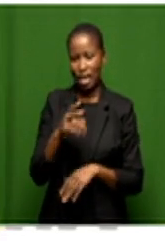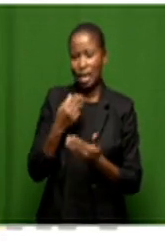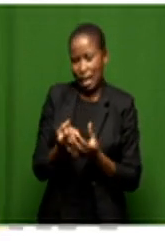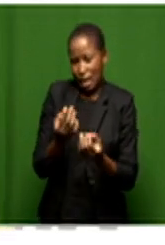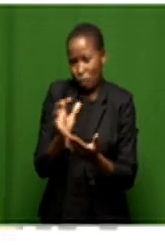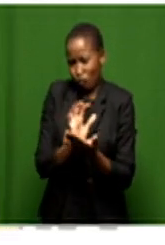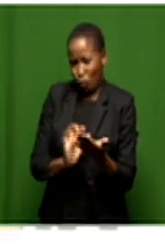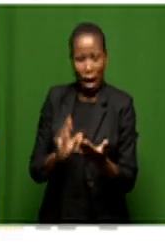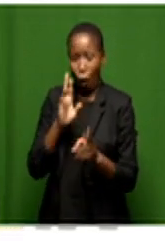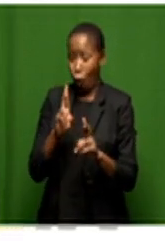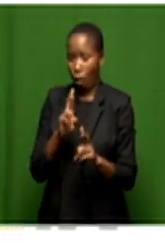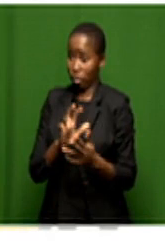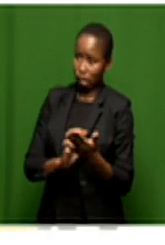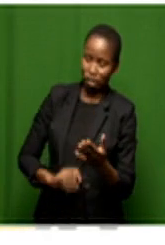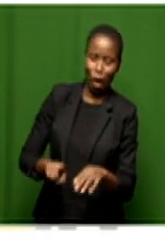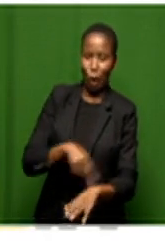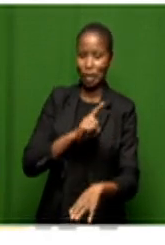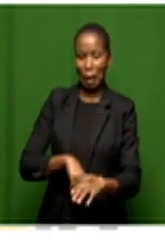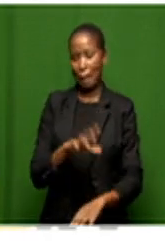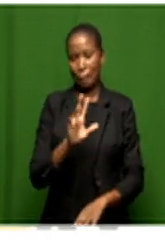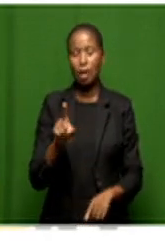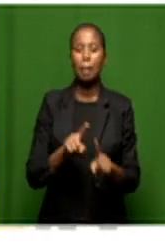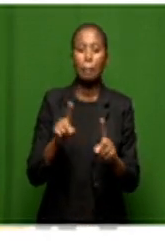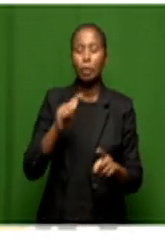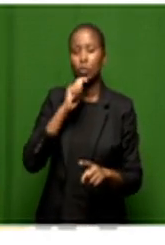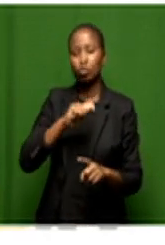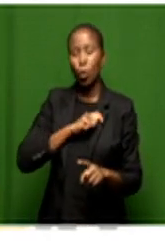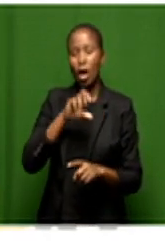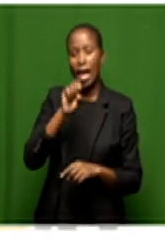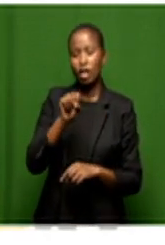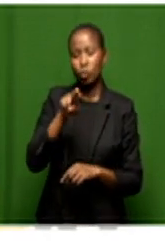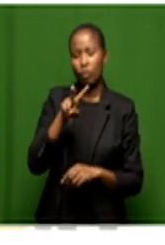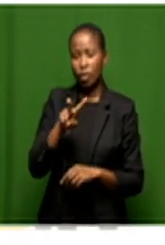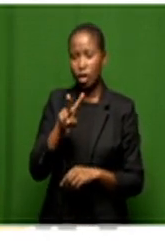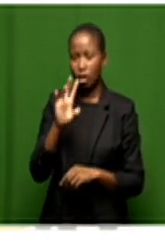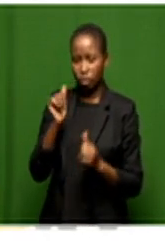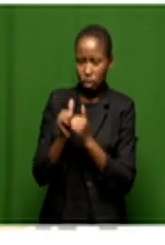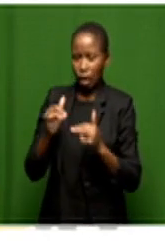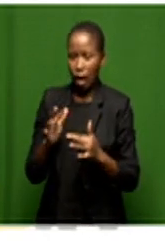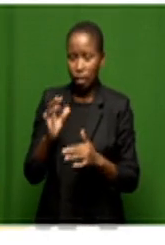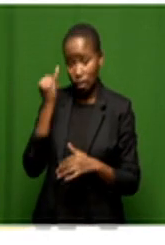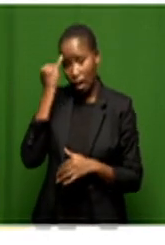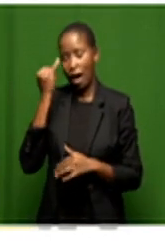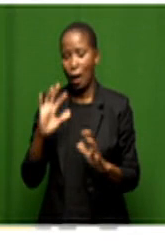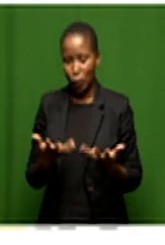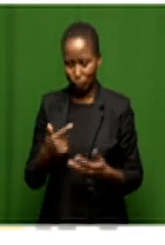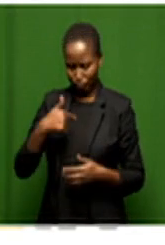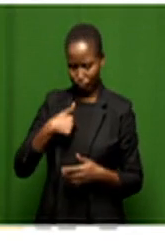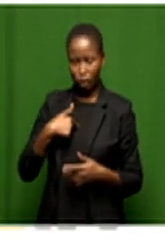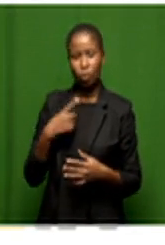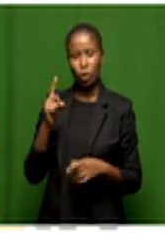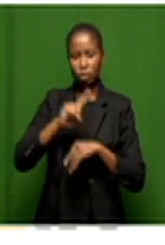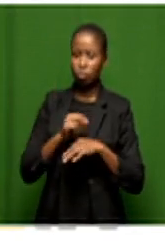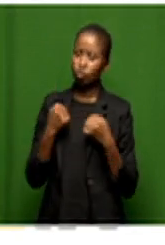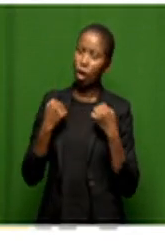story, I hope I'm not going to take too much of your time, but what inspired the SUV challenge is that one day I was driving in